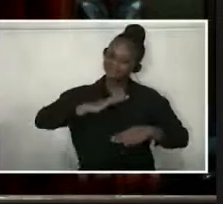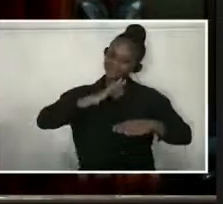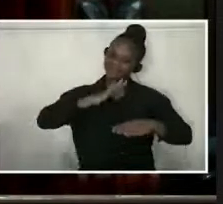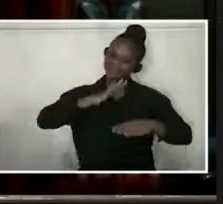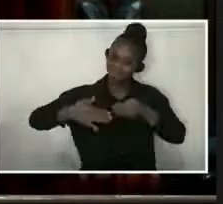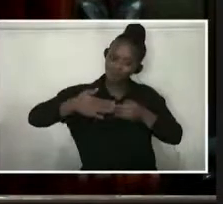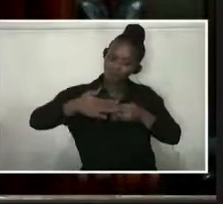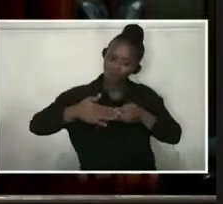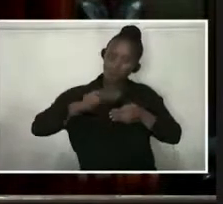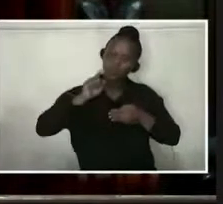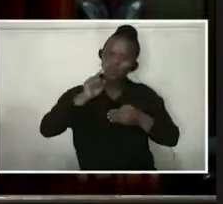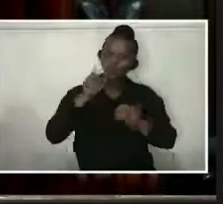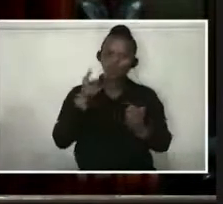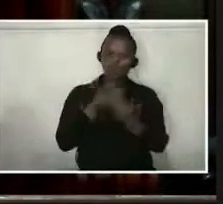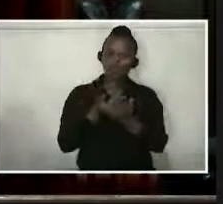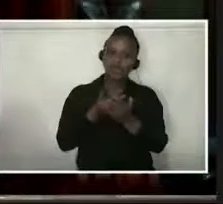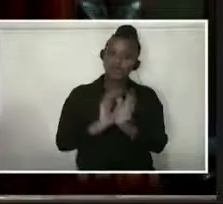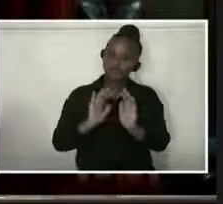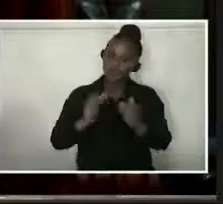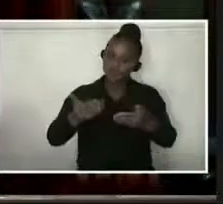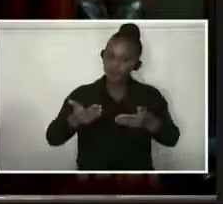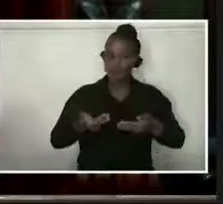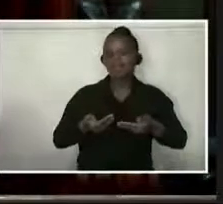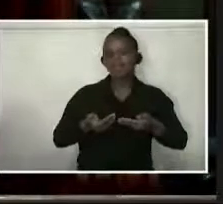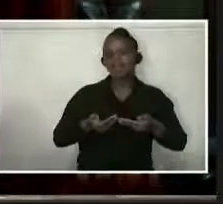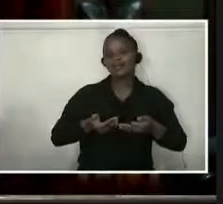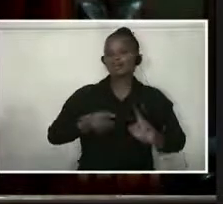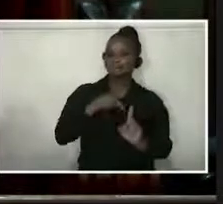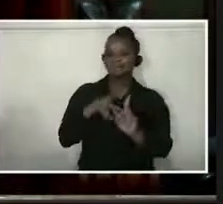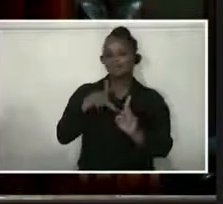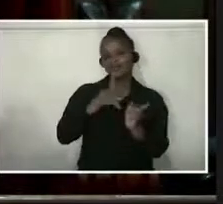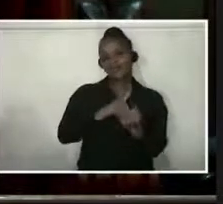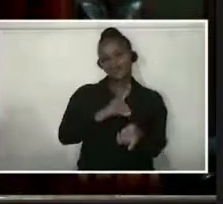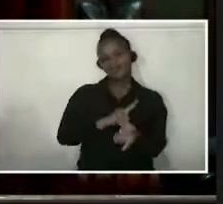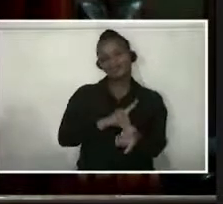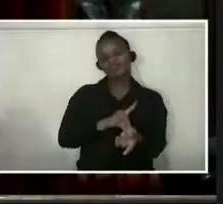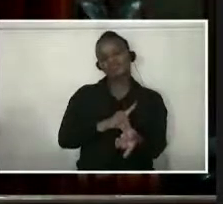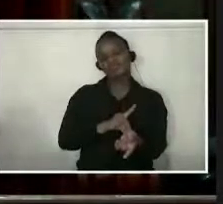forum, where he will be staying with all of you.